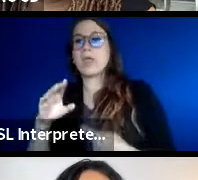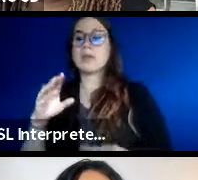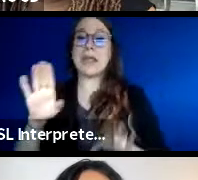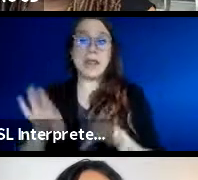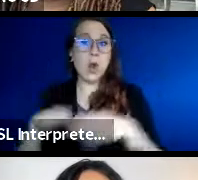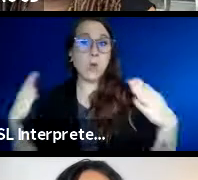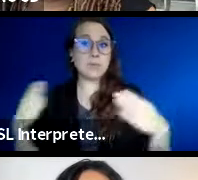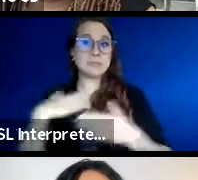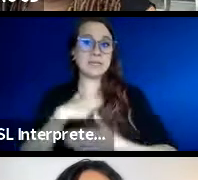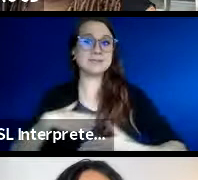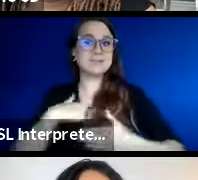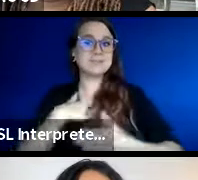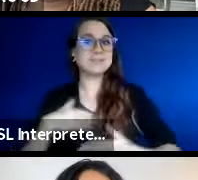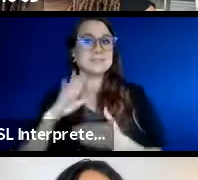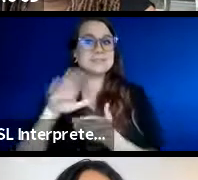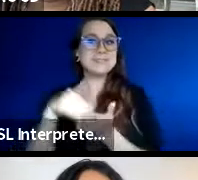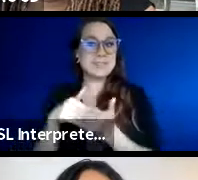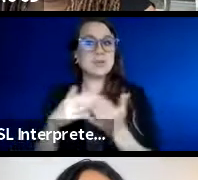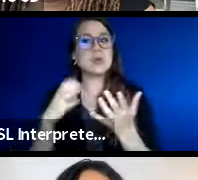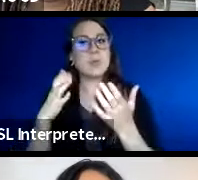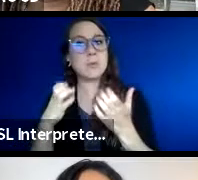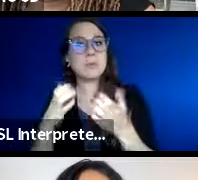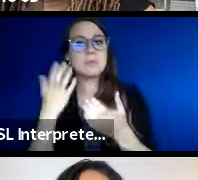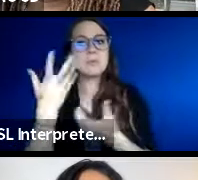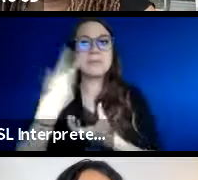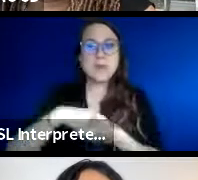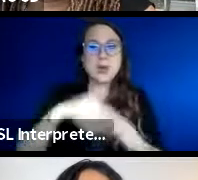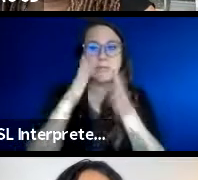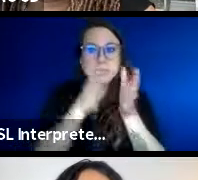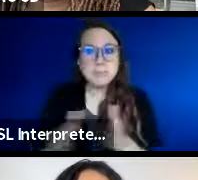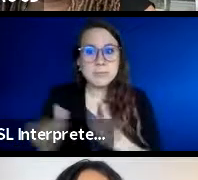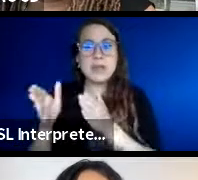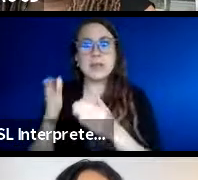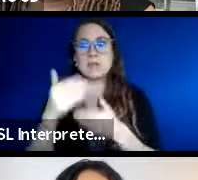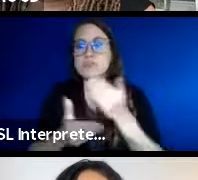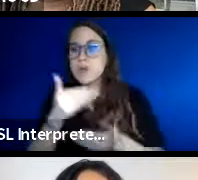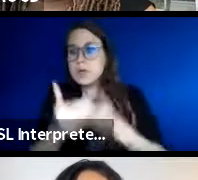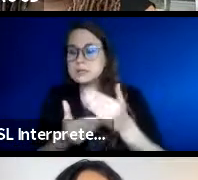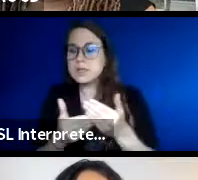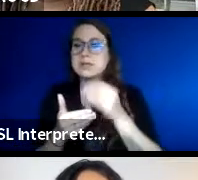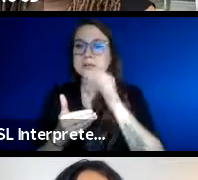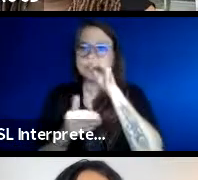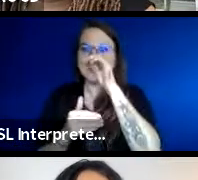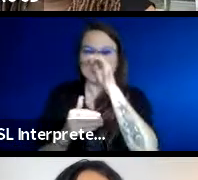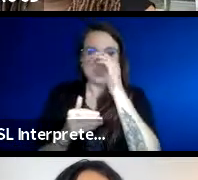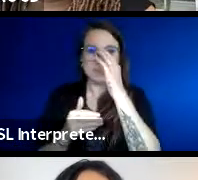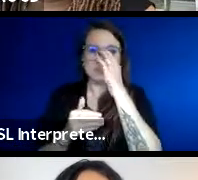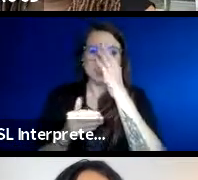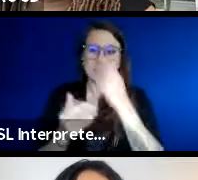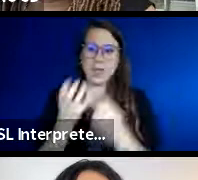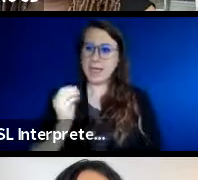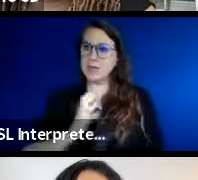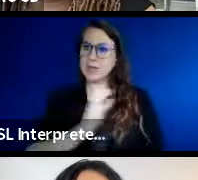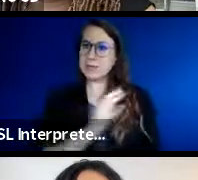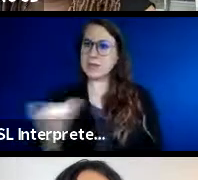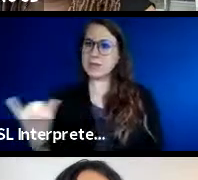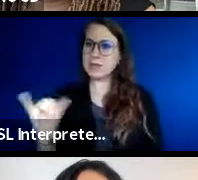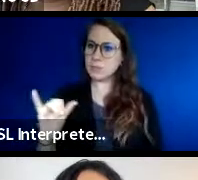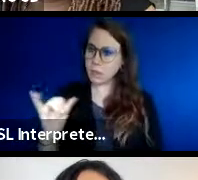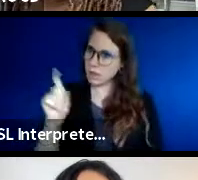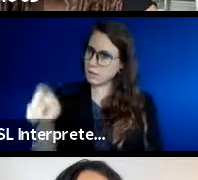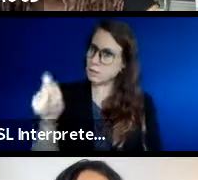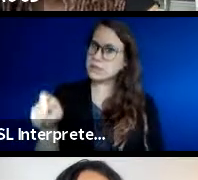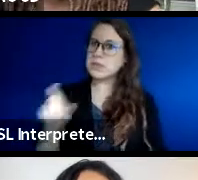recreation center, we want to be part of the planning and be part of the committees. We need committees